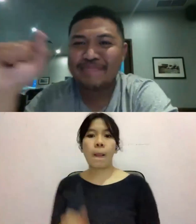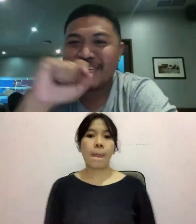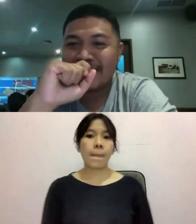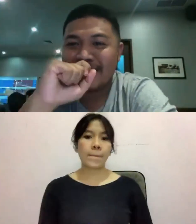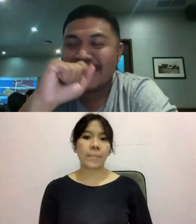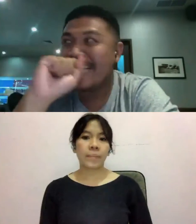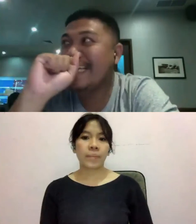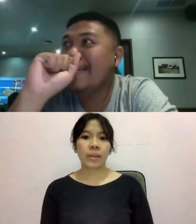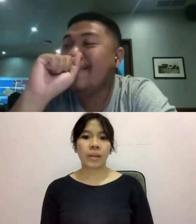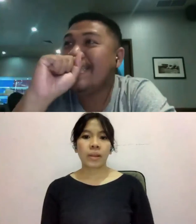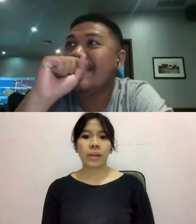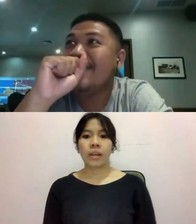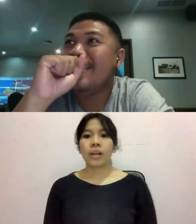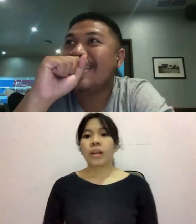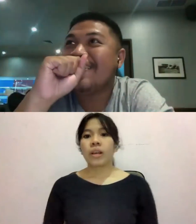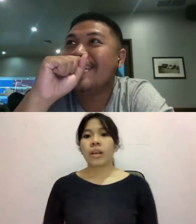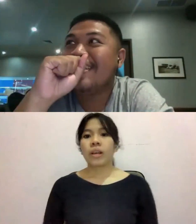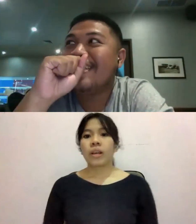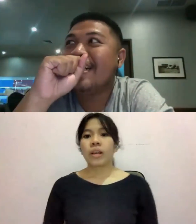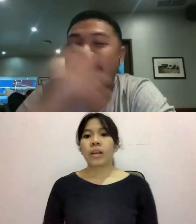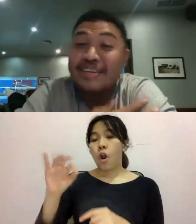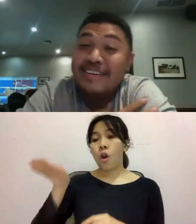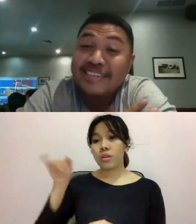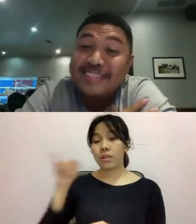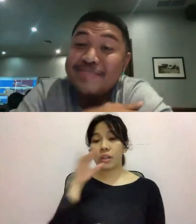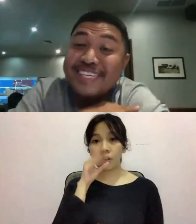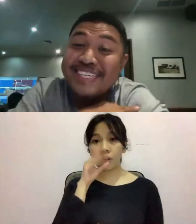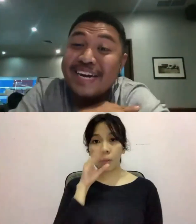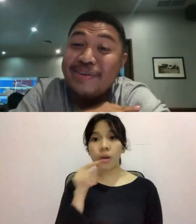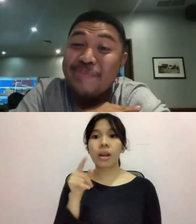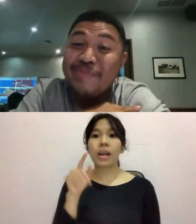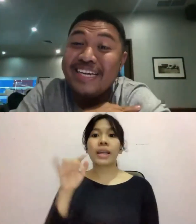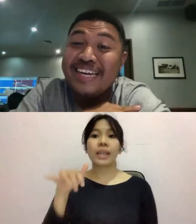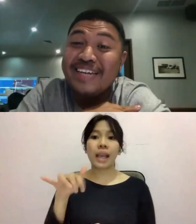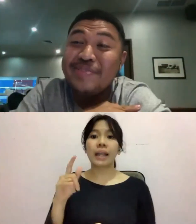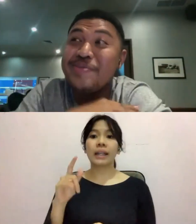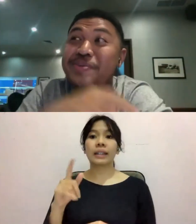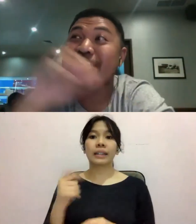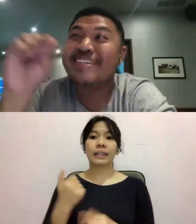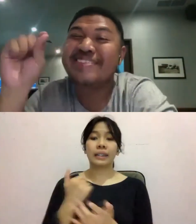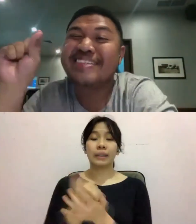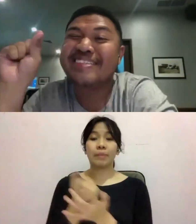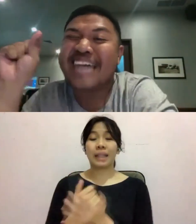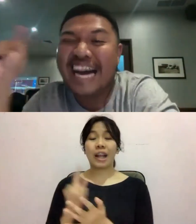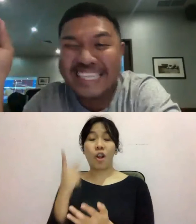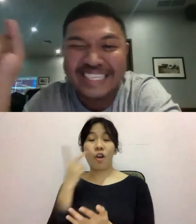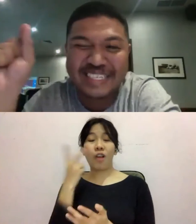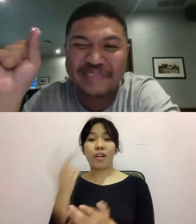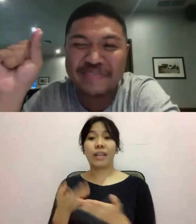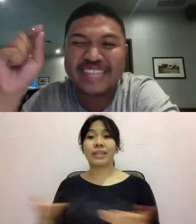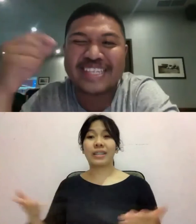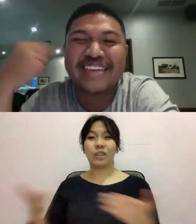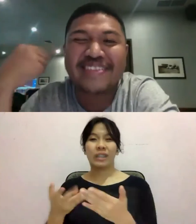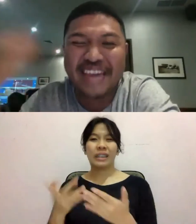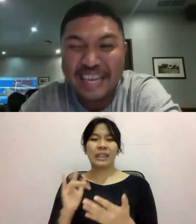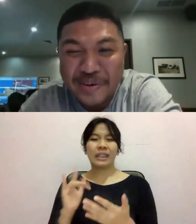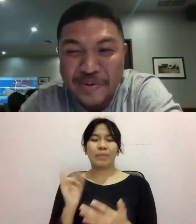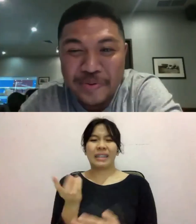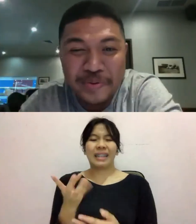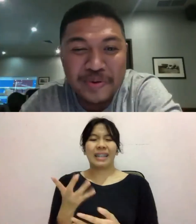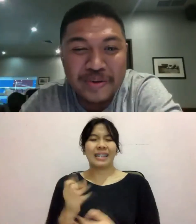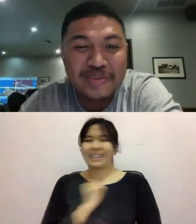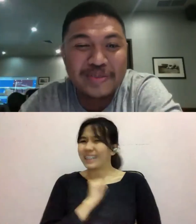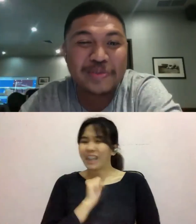Like even like it is really scary for me, like doing this tiniest stuff, like say thank